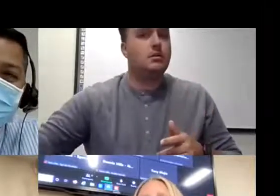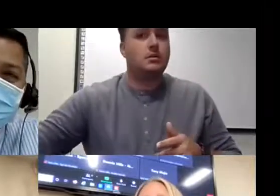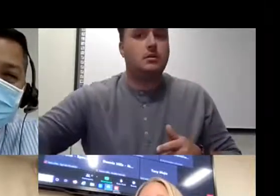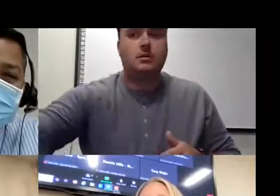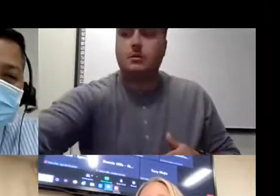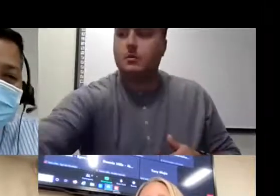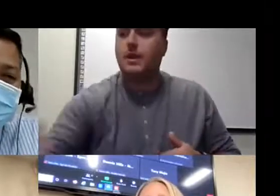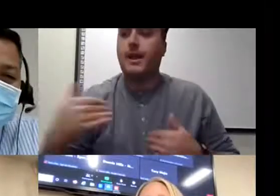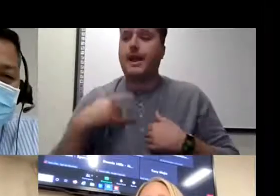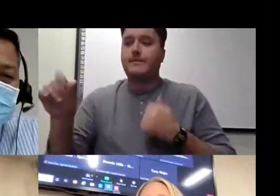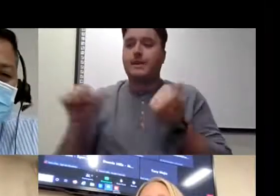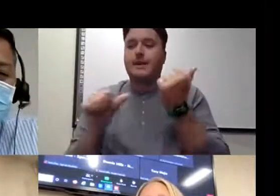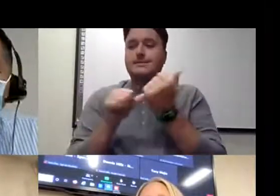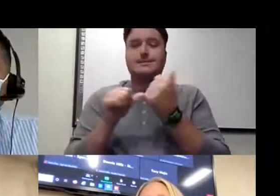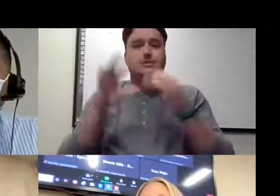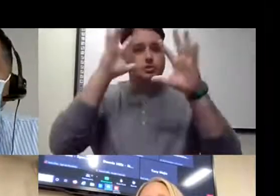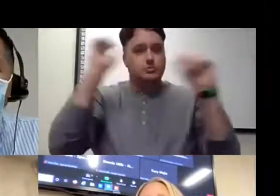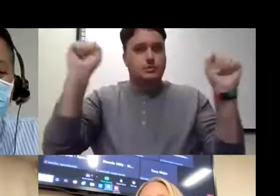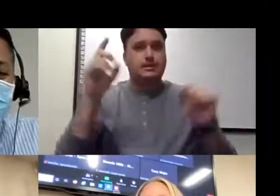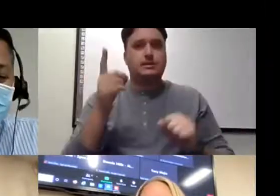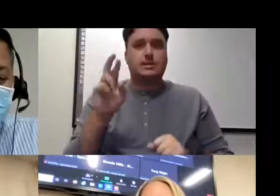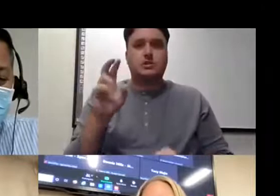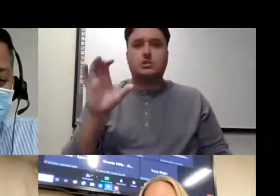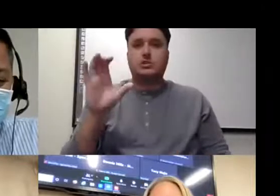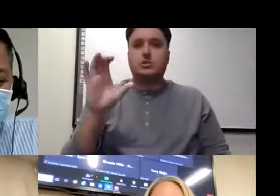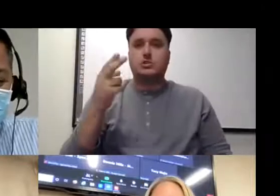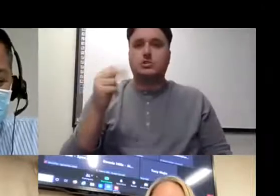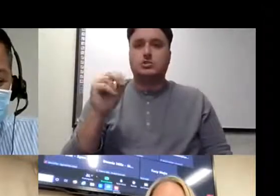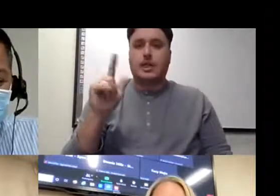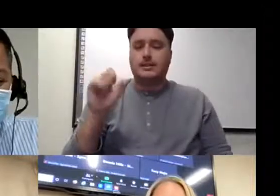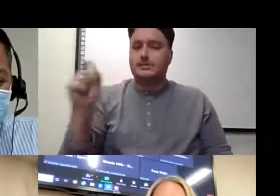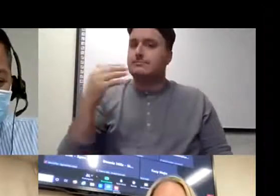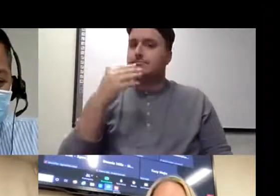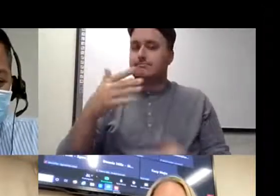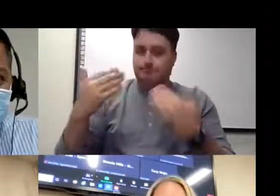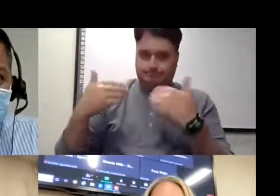Assistant Superintendent, Dr. Chambliss. Take it away.